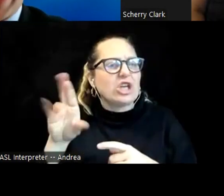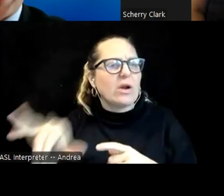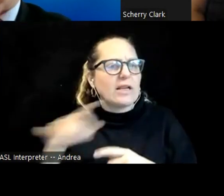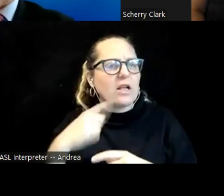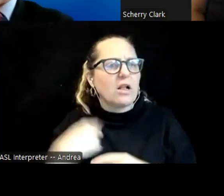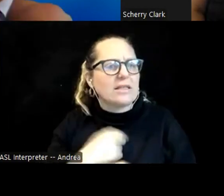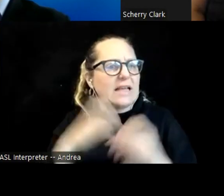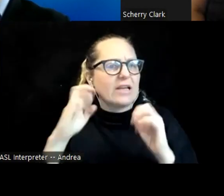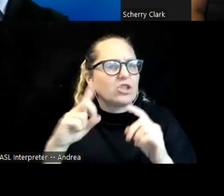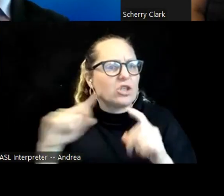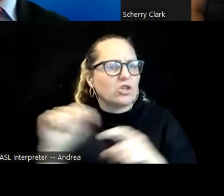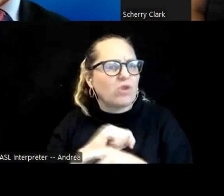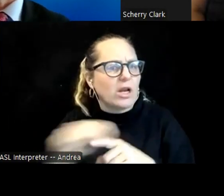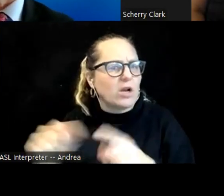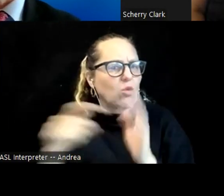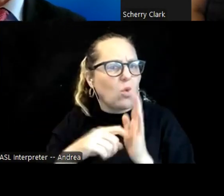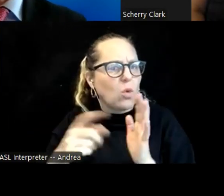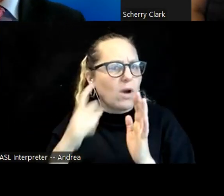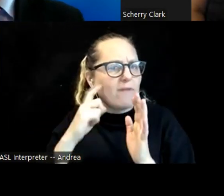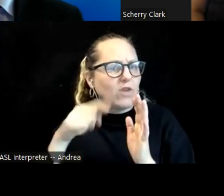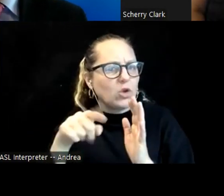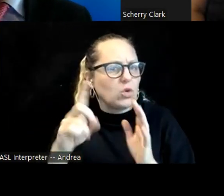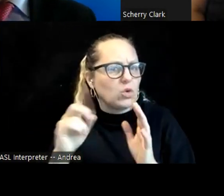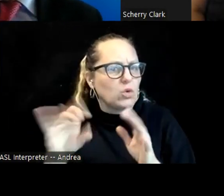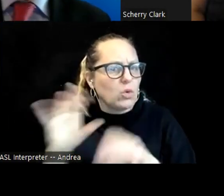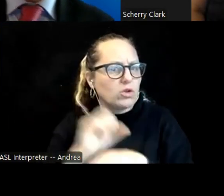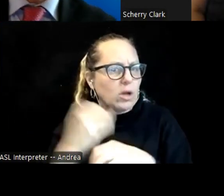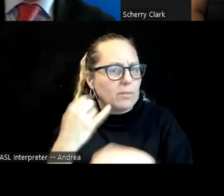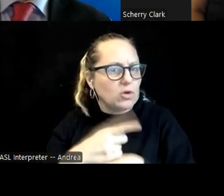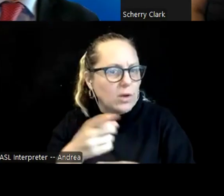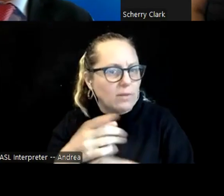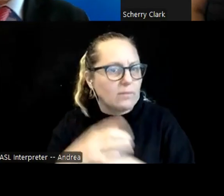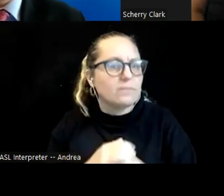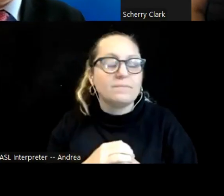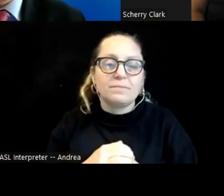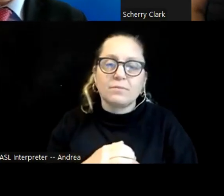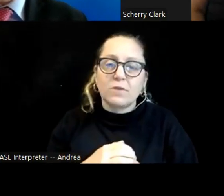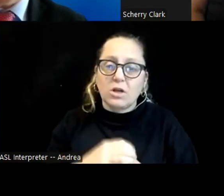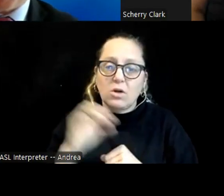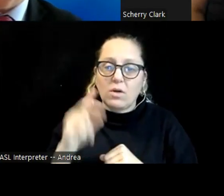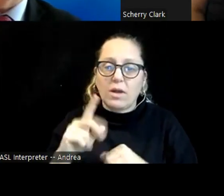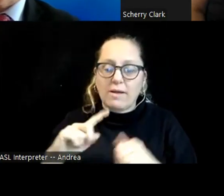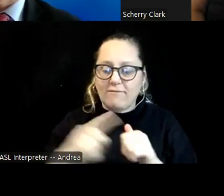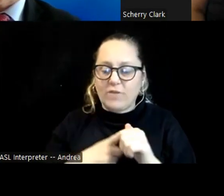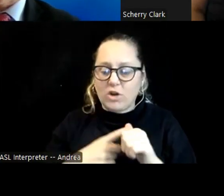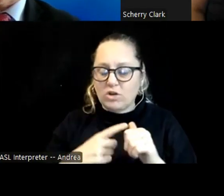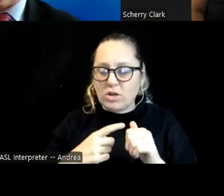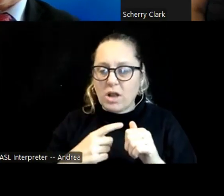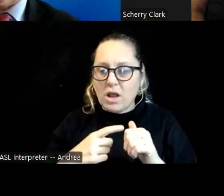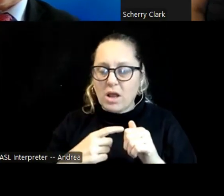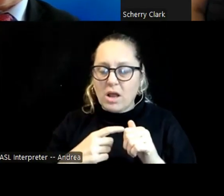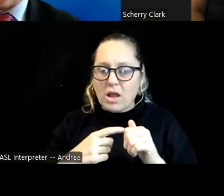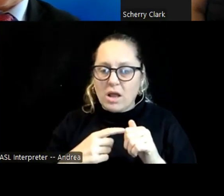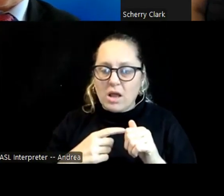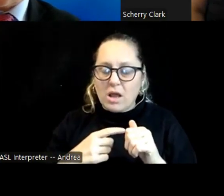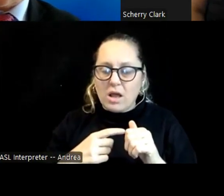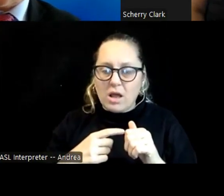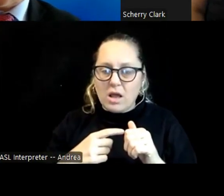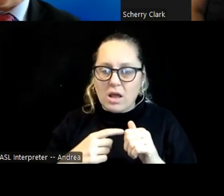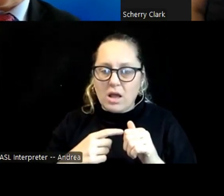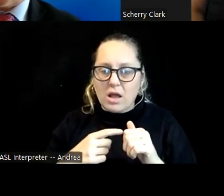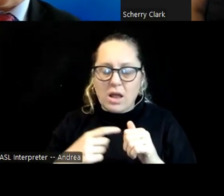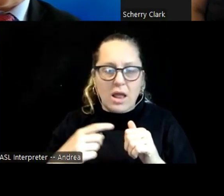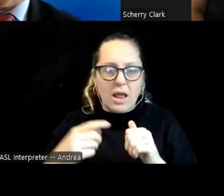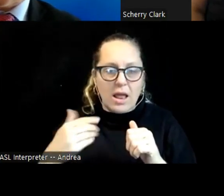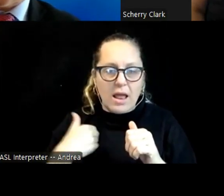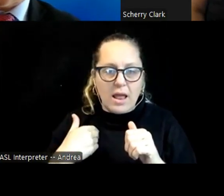was required for you to do the job that you do today. Okay, first I have I